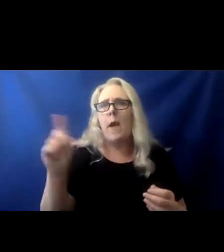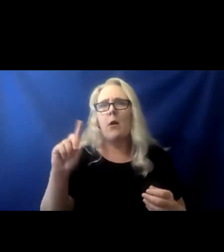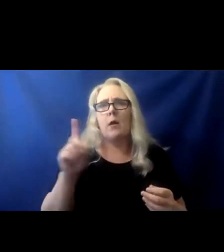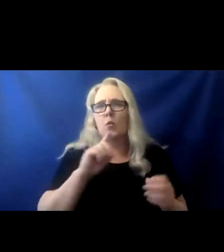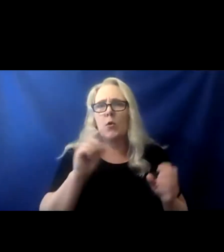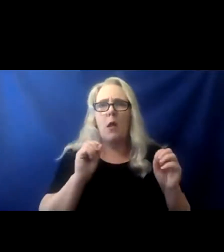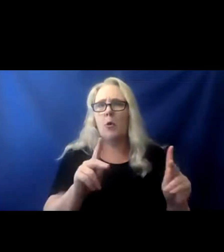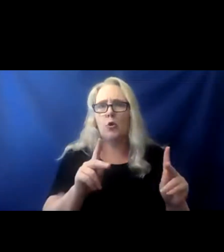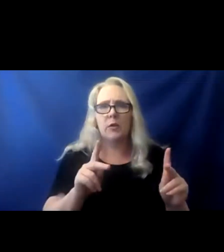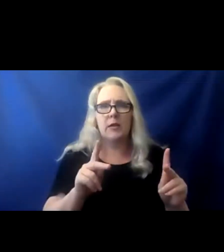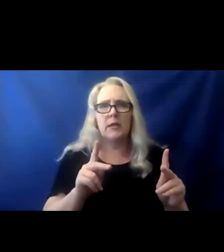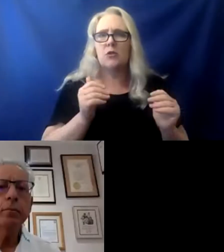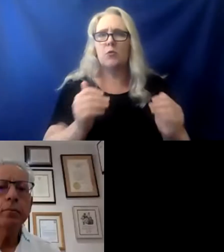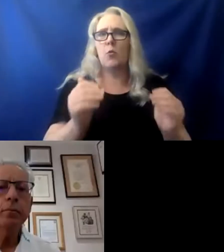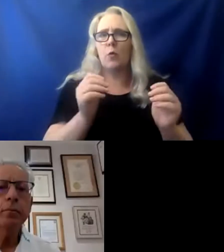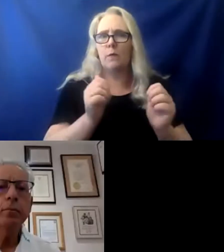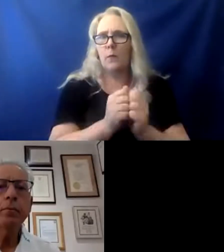forward?